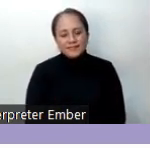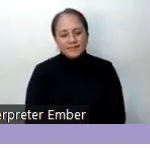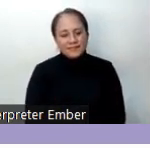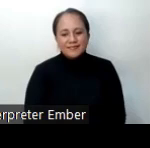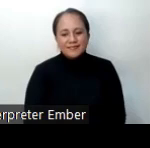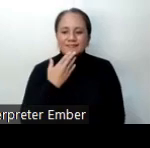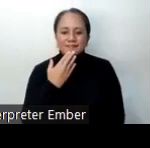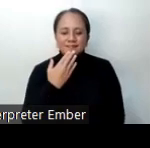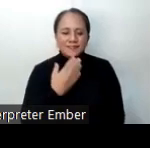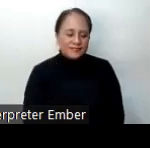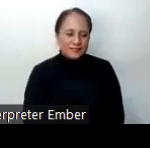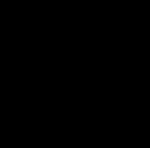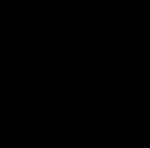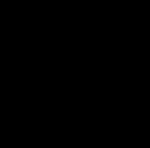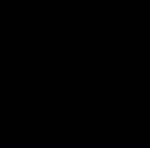much.